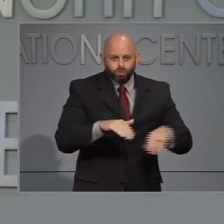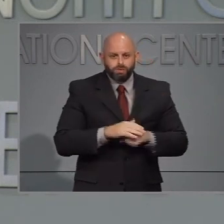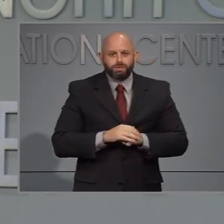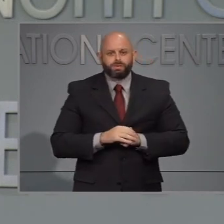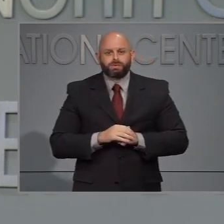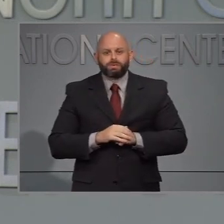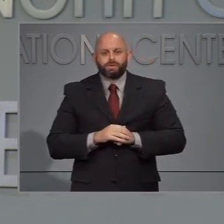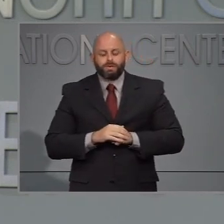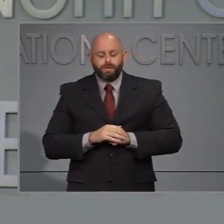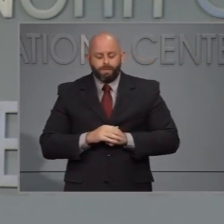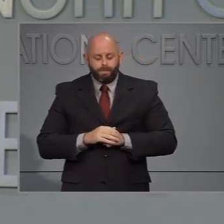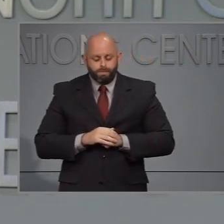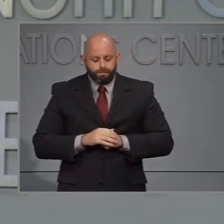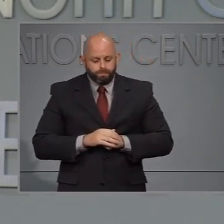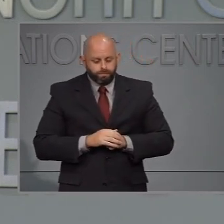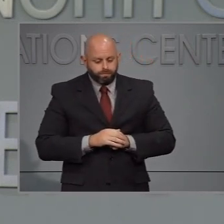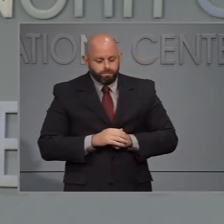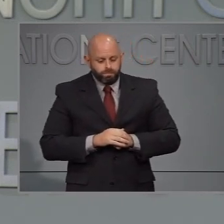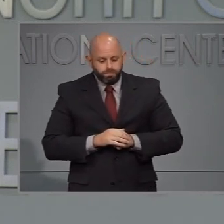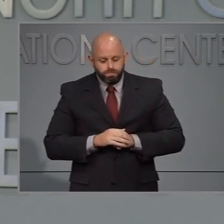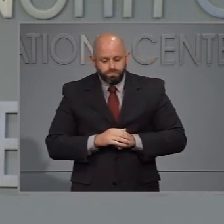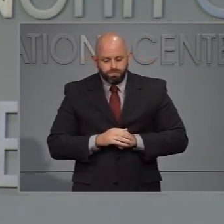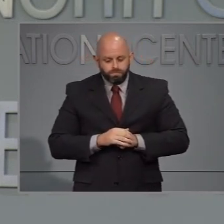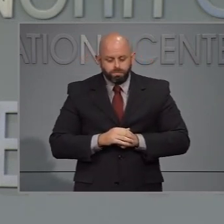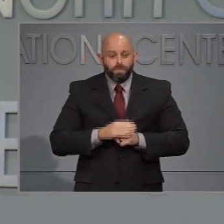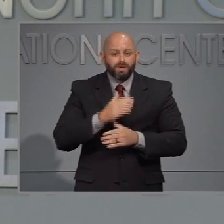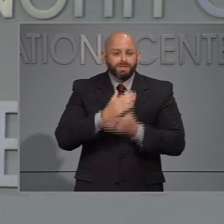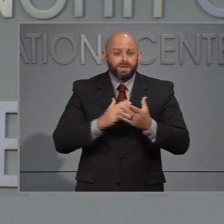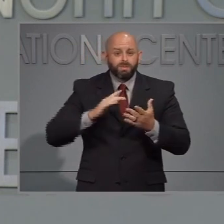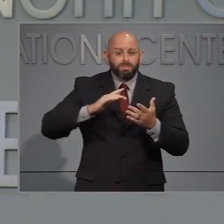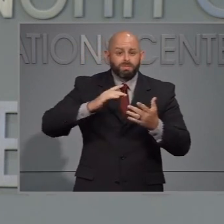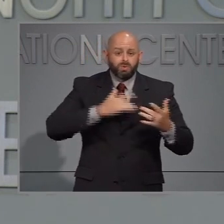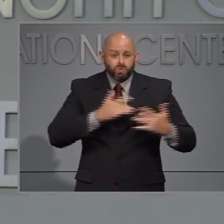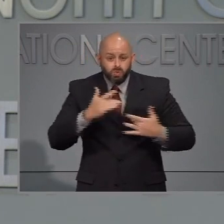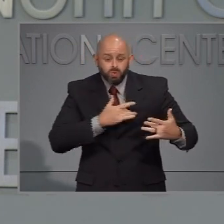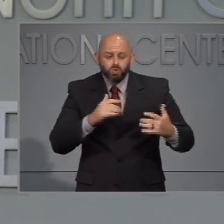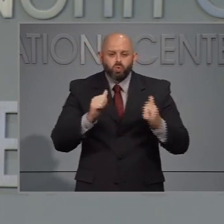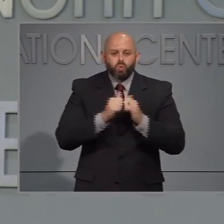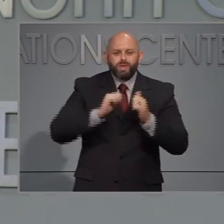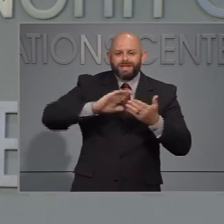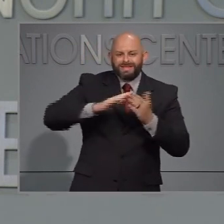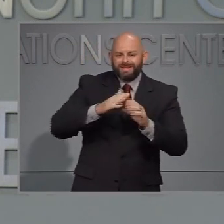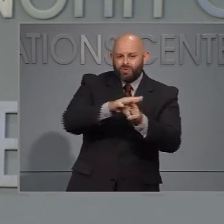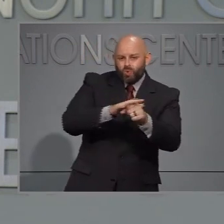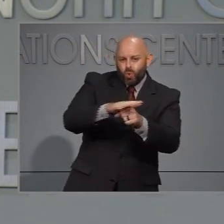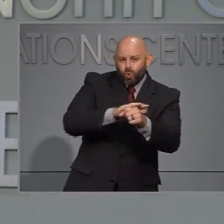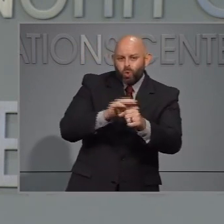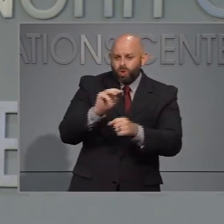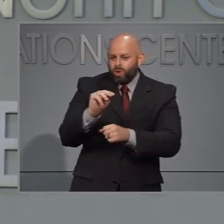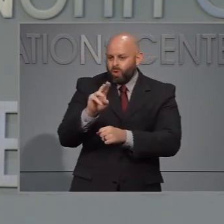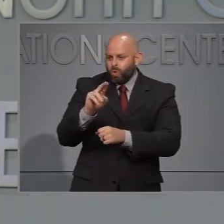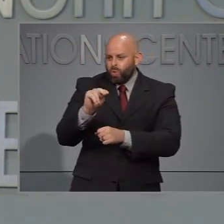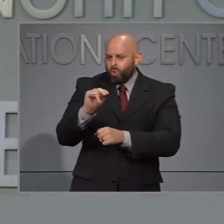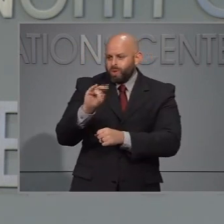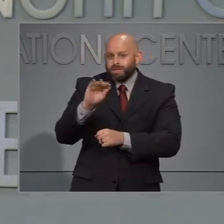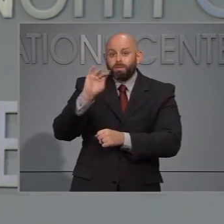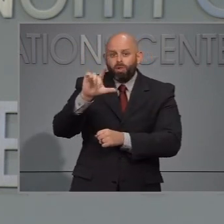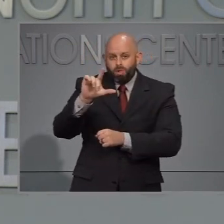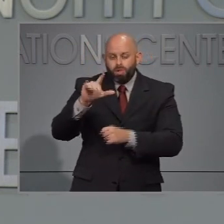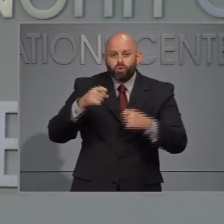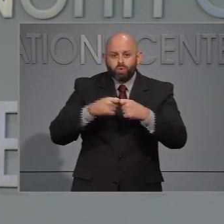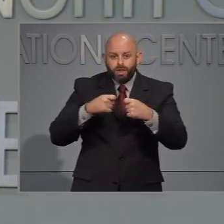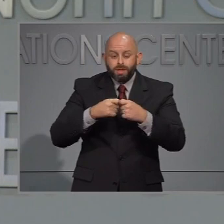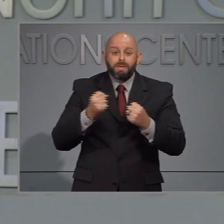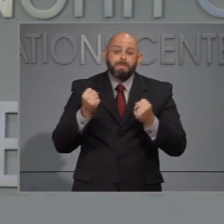with city-owned municipal utilities. Have had a significant number of people who have not paid,